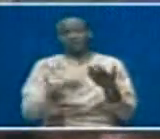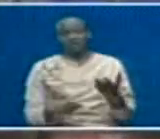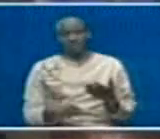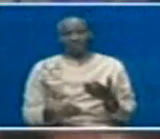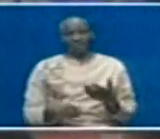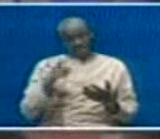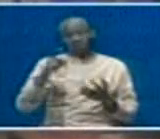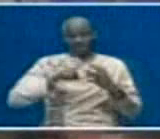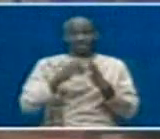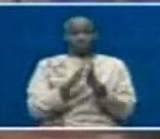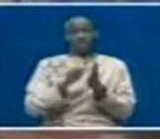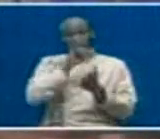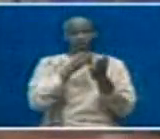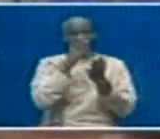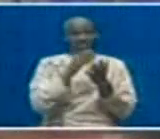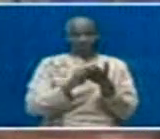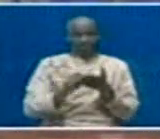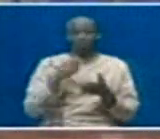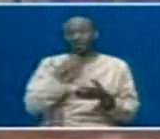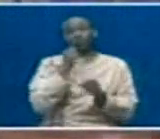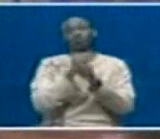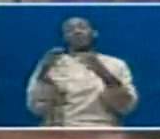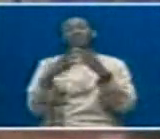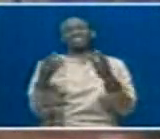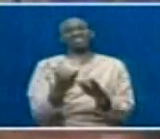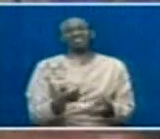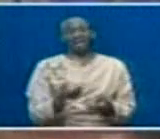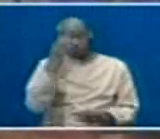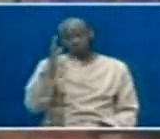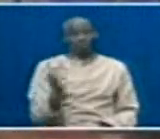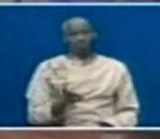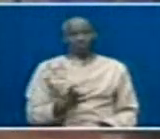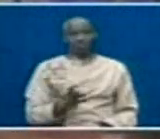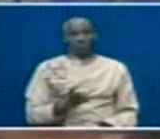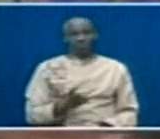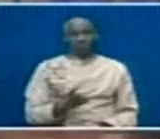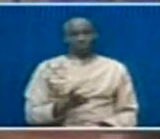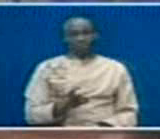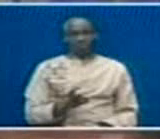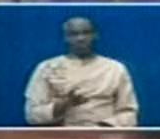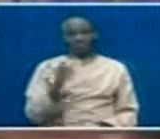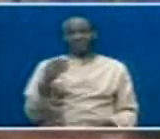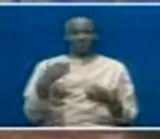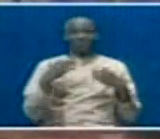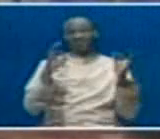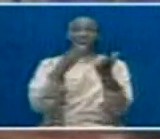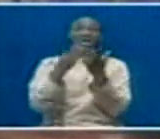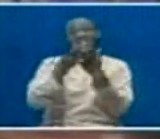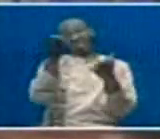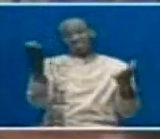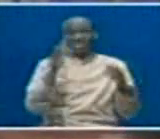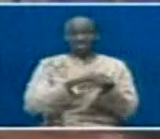has he started this journalism? He said, no. He said he wants to do mathematics. I don't know. Yeah. He's getting free money, so he just does whatever he